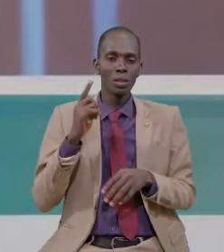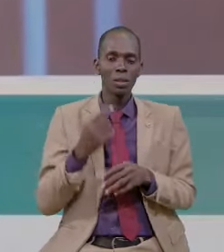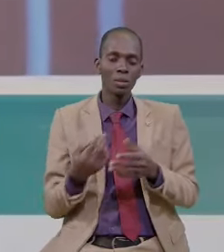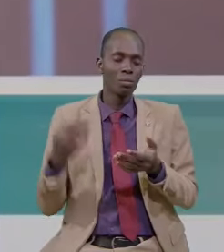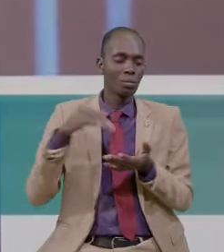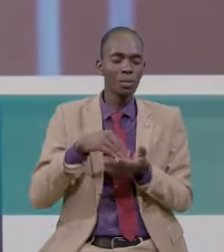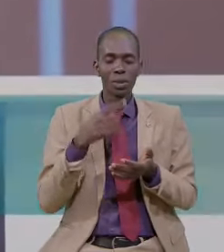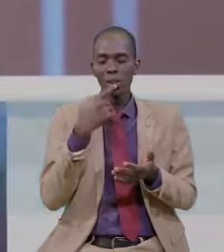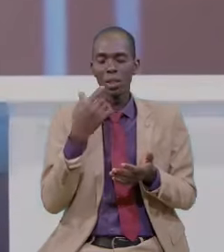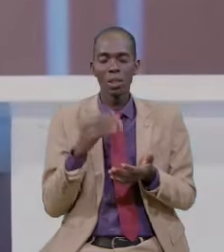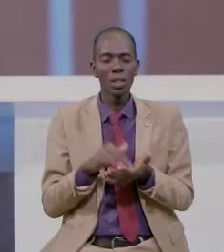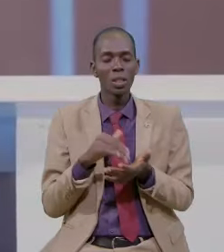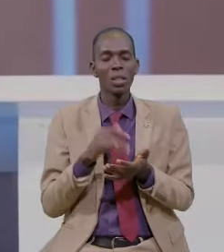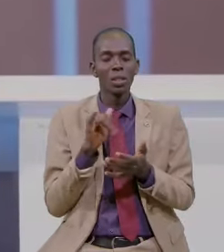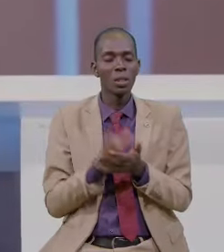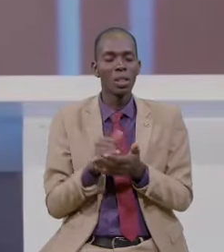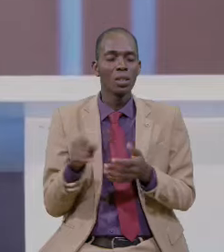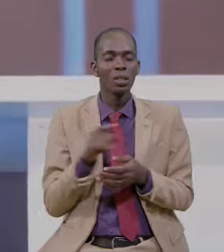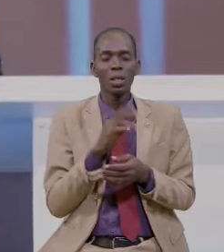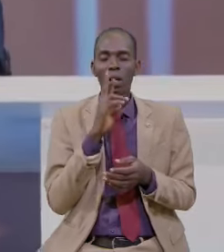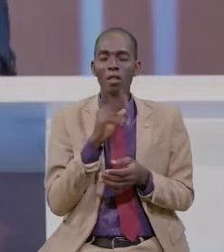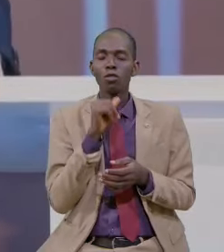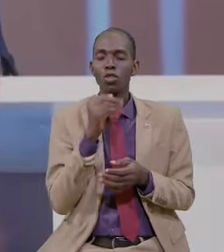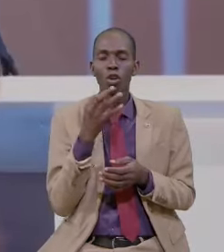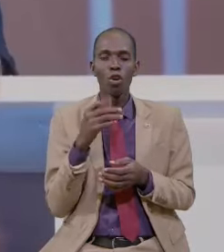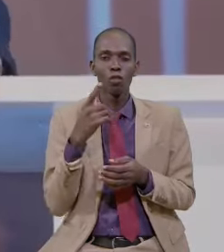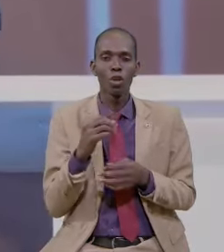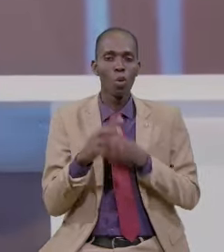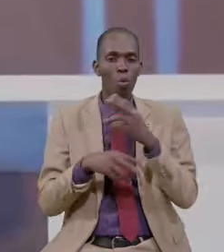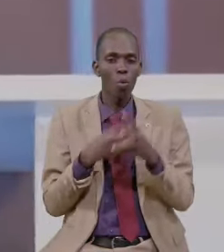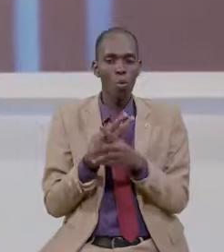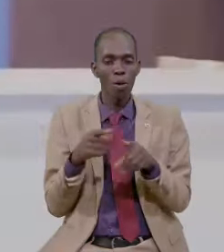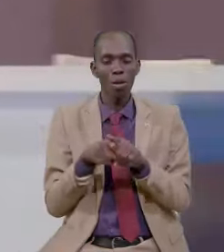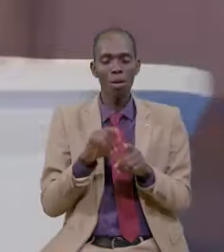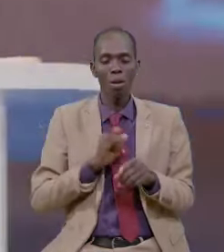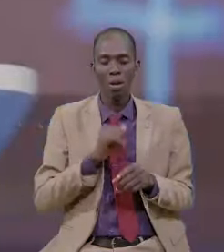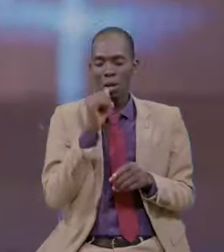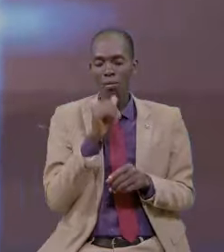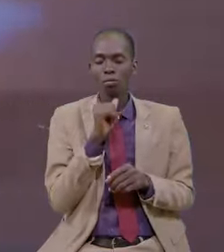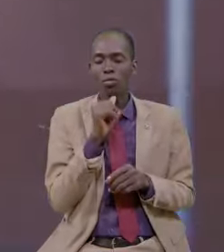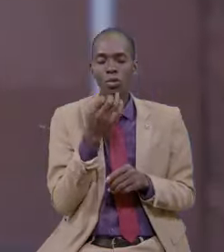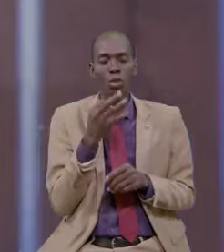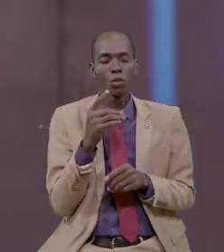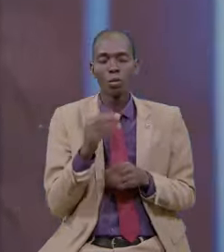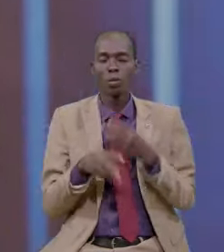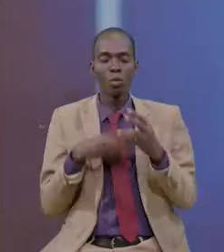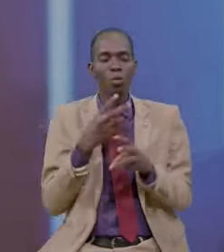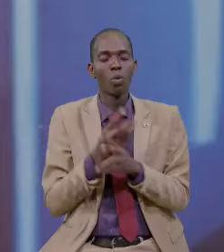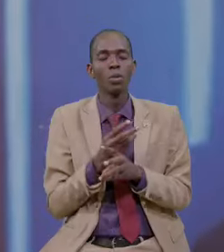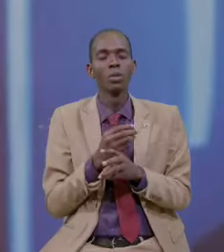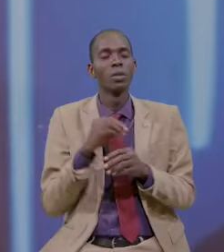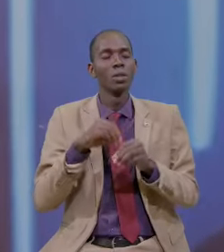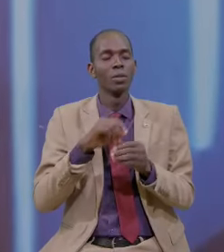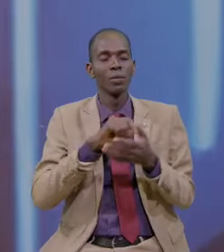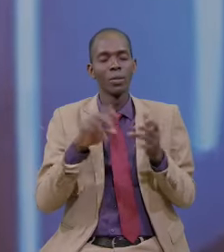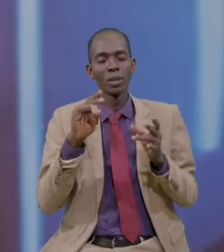verse 16, they are not of the world, even as I'm not of the world. Verse 17, sanctify them,